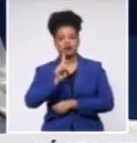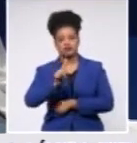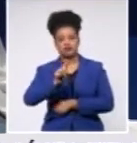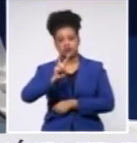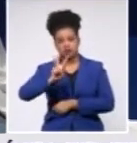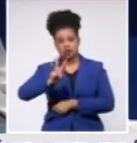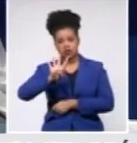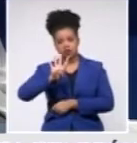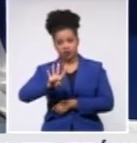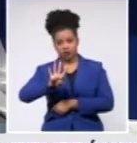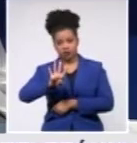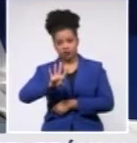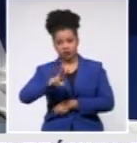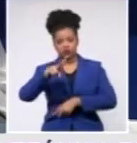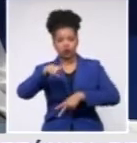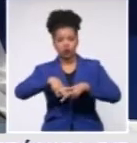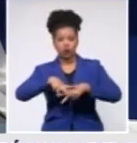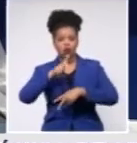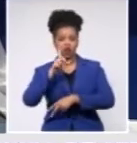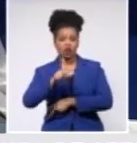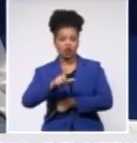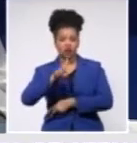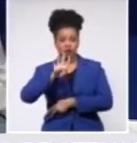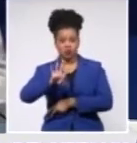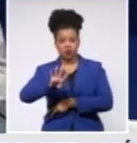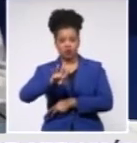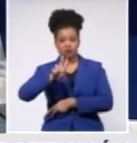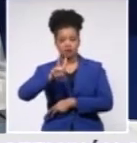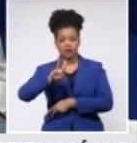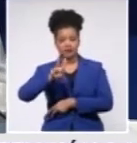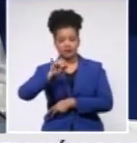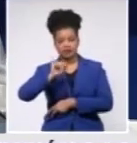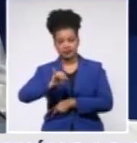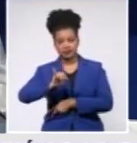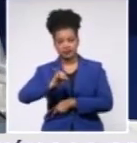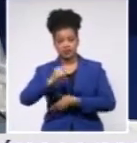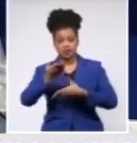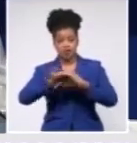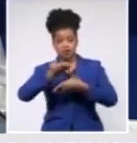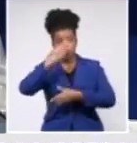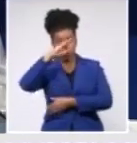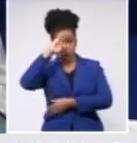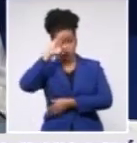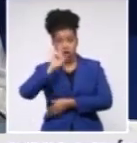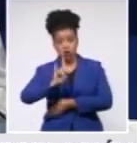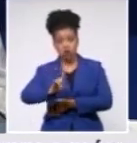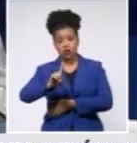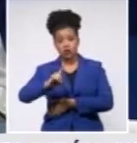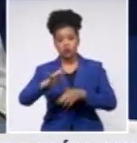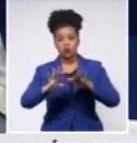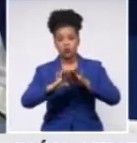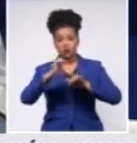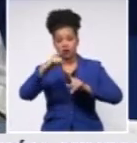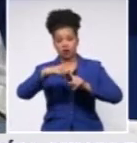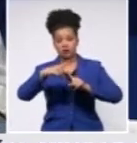1,216, Las Tunas, 134, Holguín,